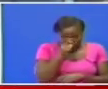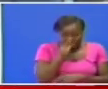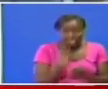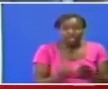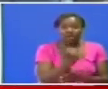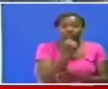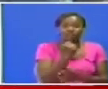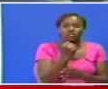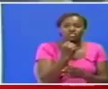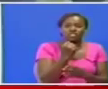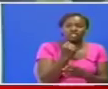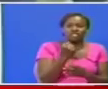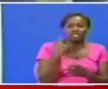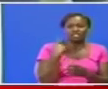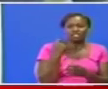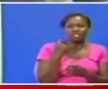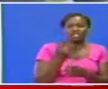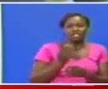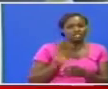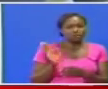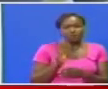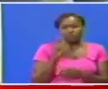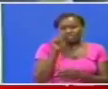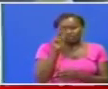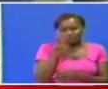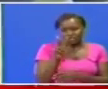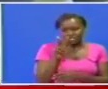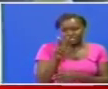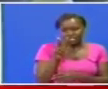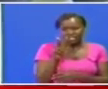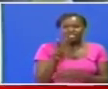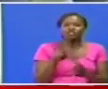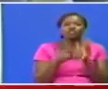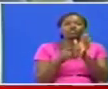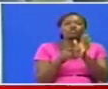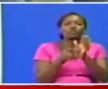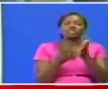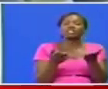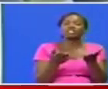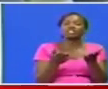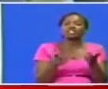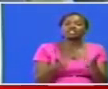day before yesterday Wiper Television, which is also streaming this event live.